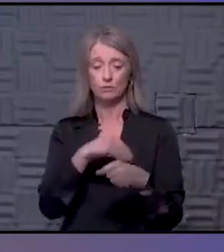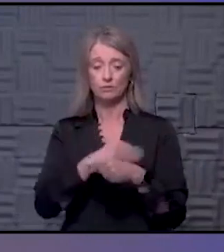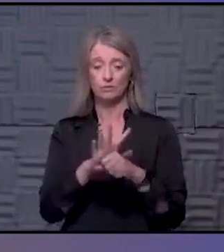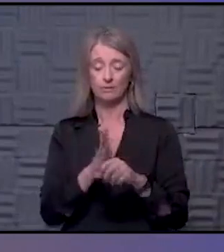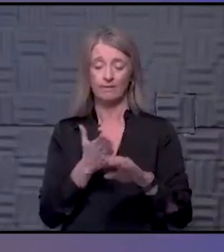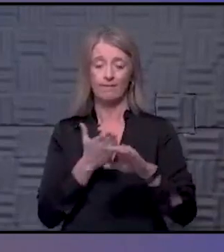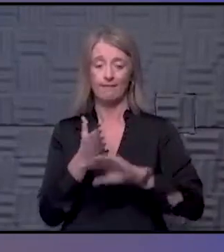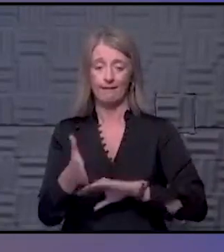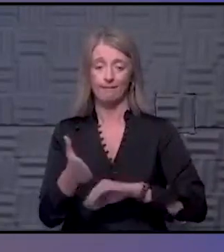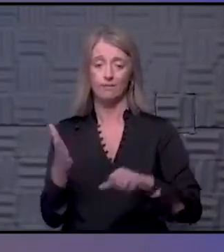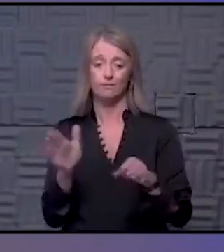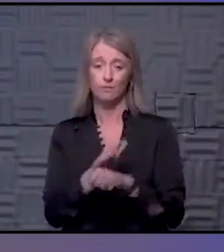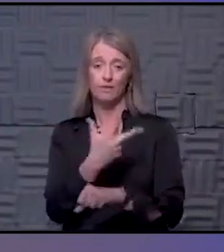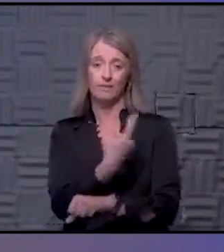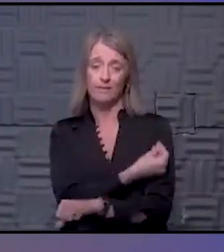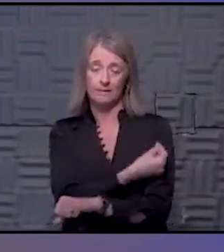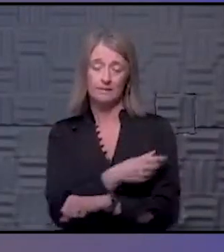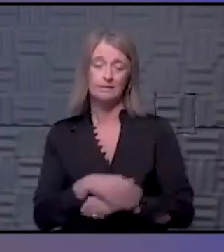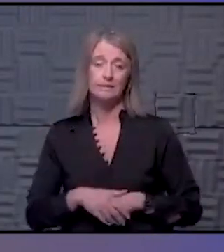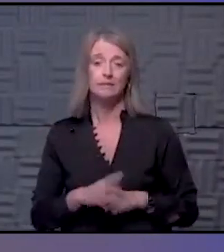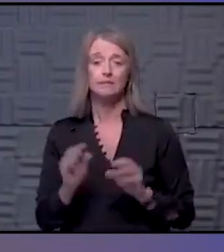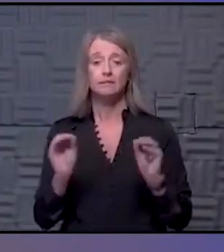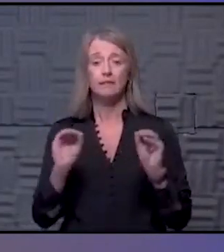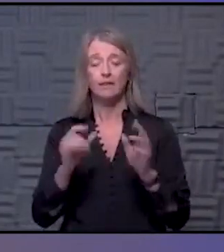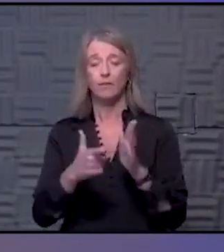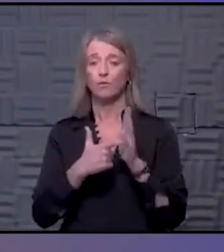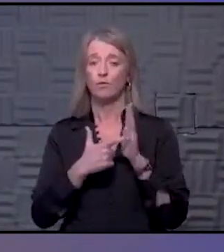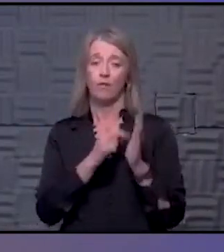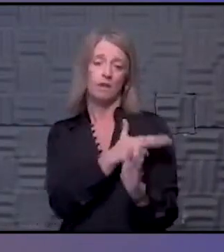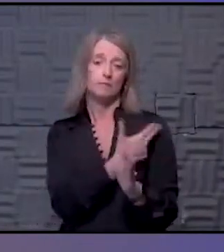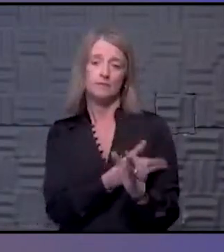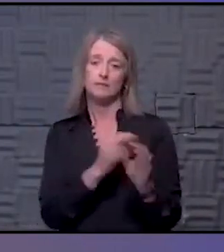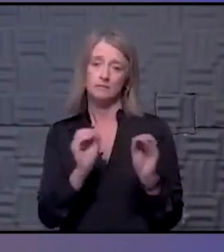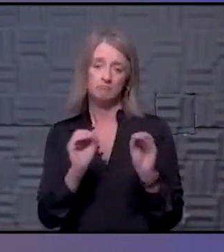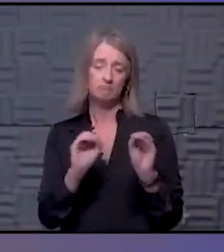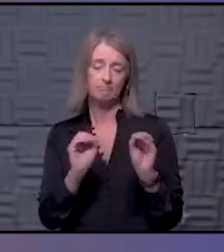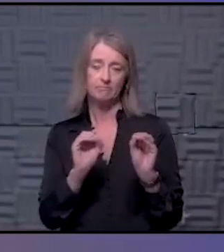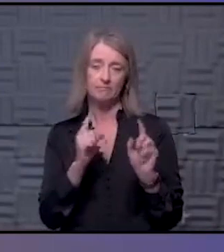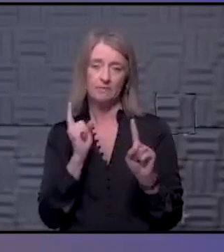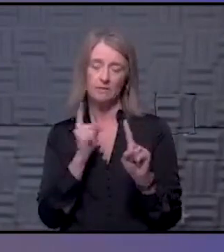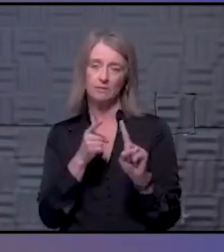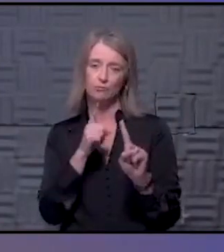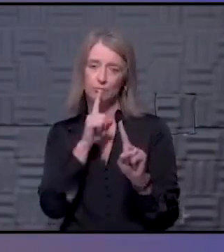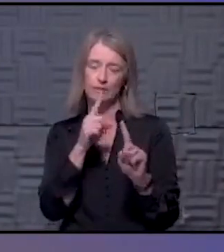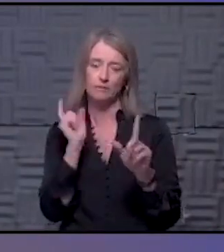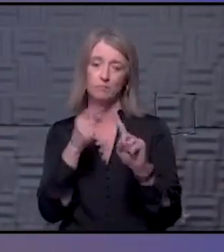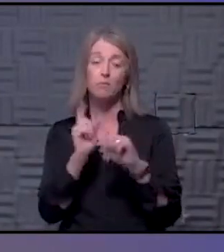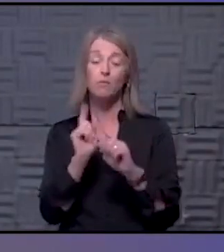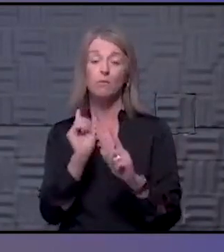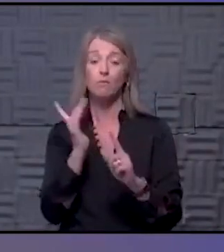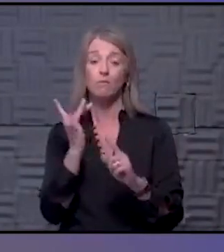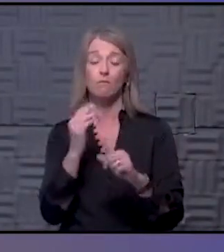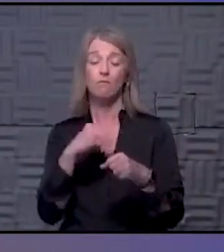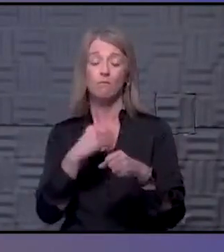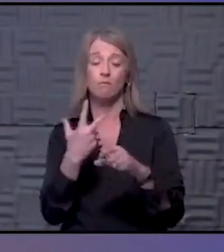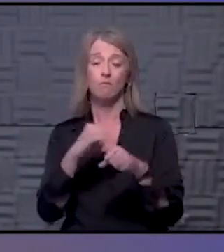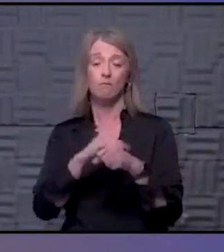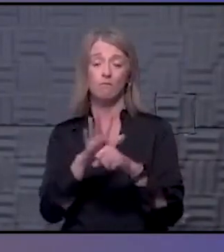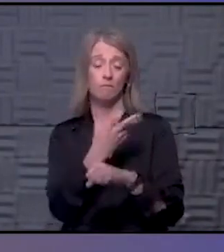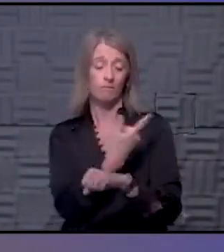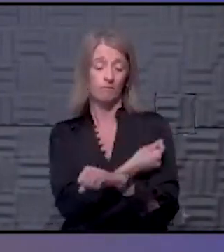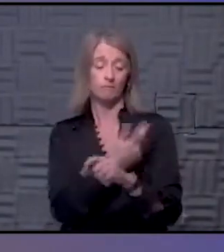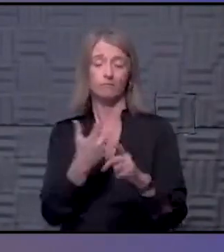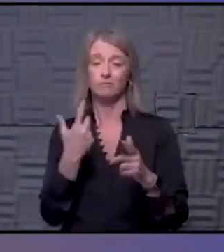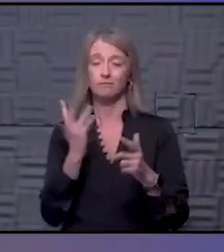even after being fully vaccinated, none of them requiring hospitalization, which is really the point of vaccination. And then